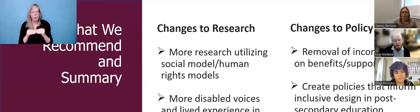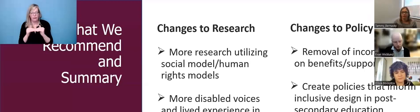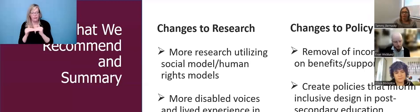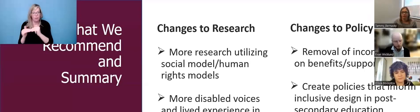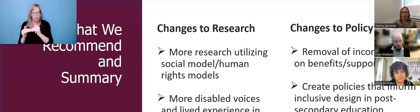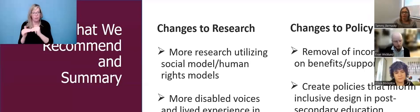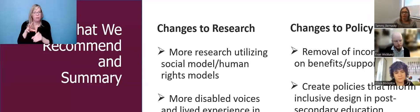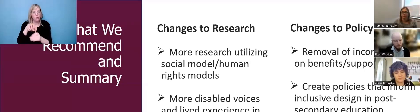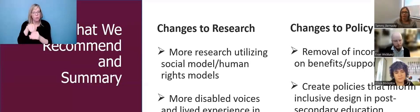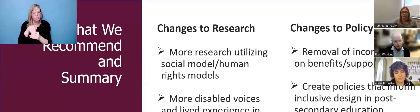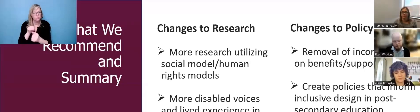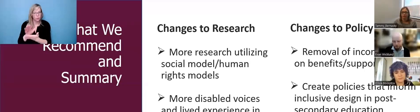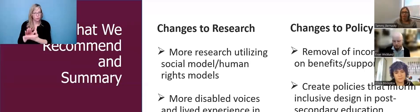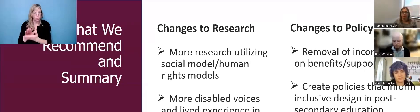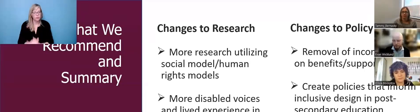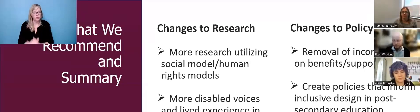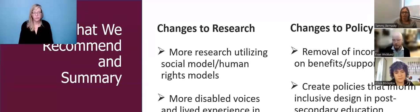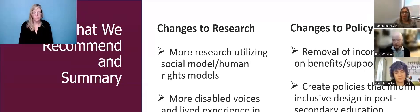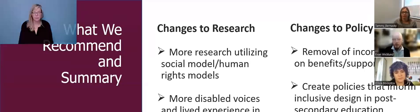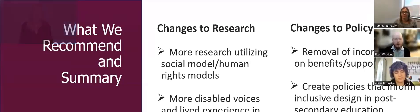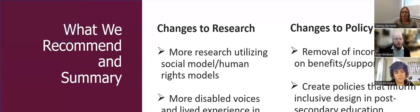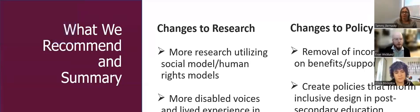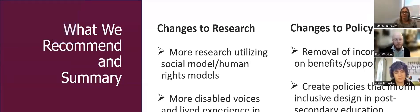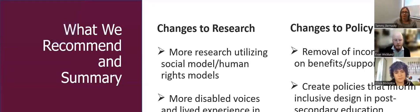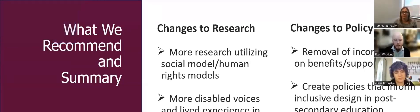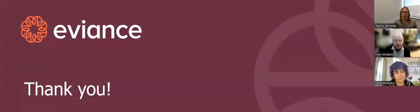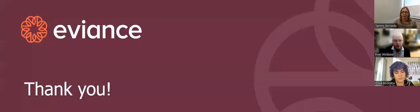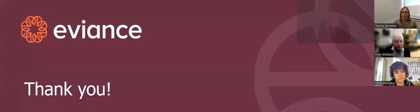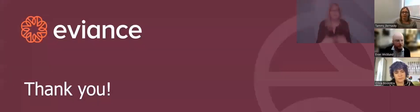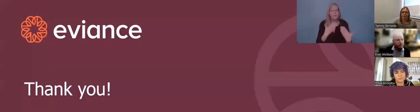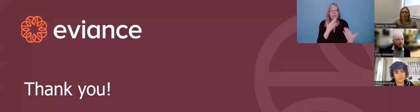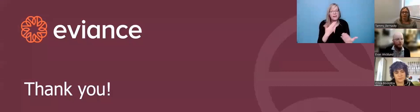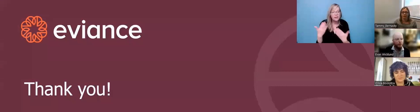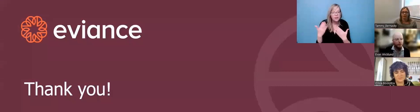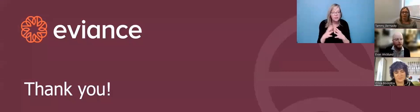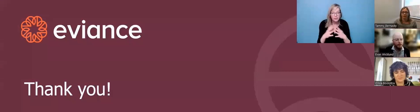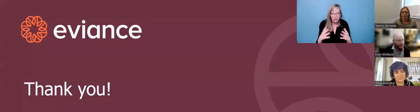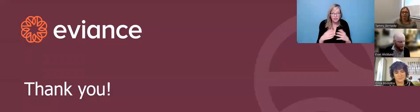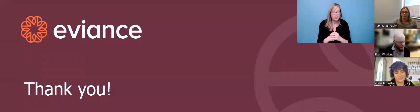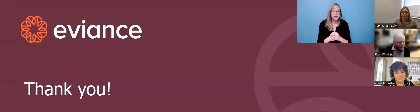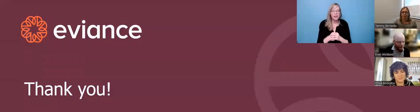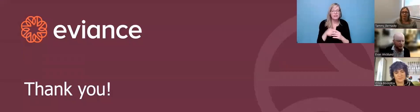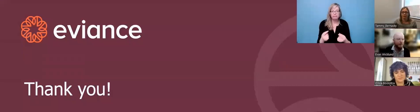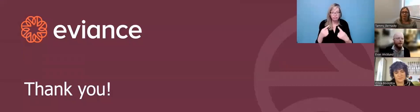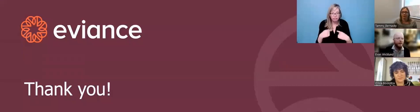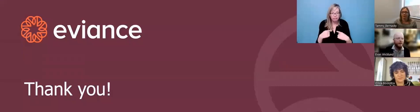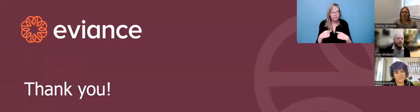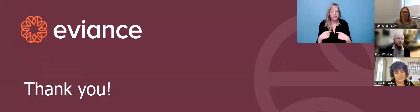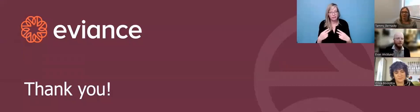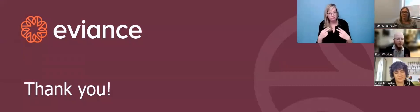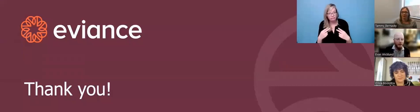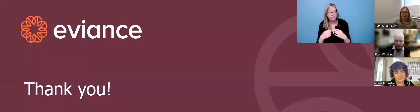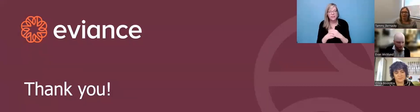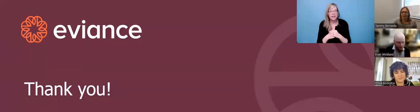into more of a equitable inclusive approach. We thank you very much for attending this